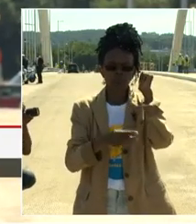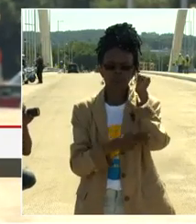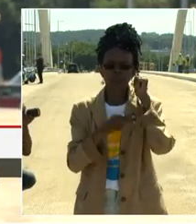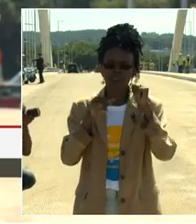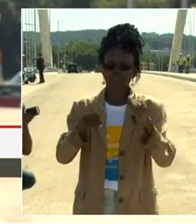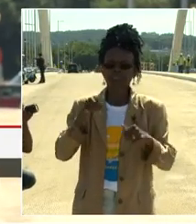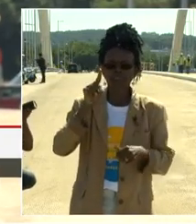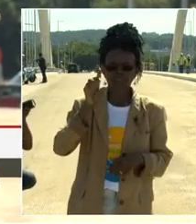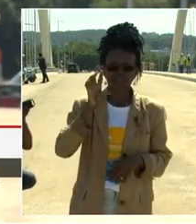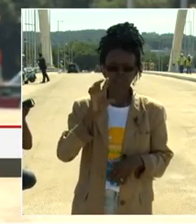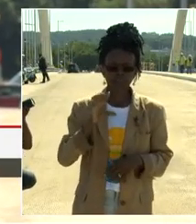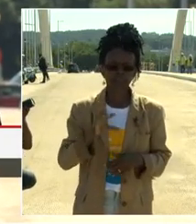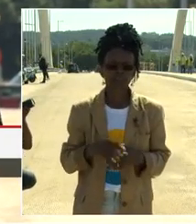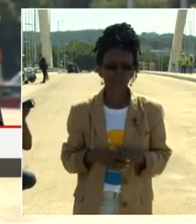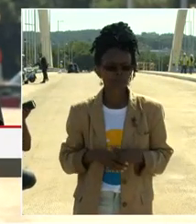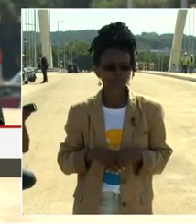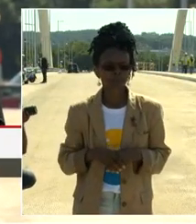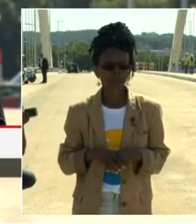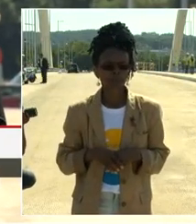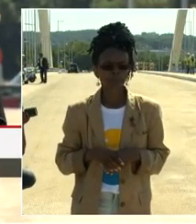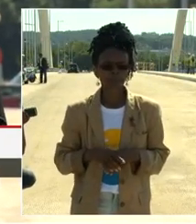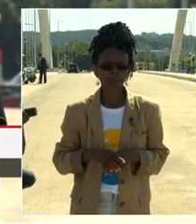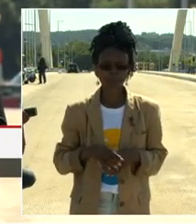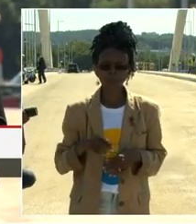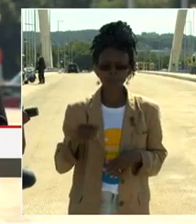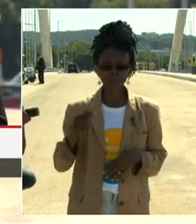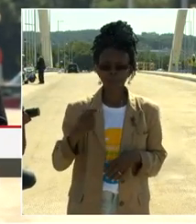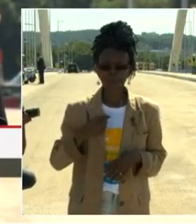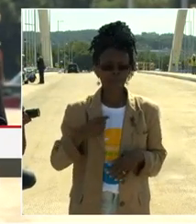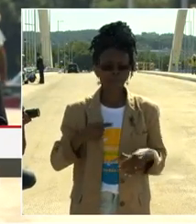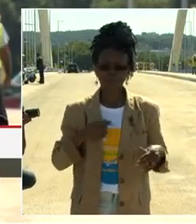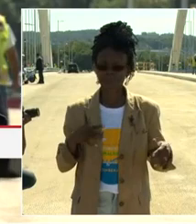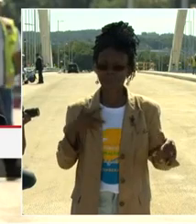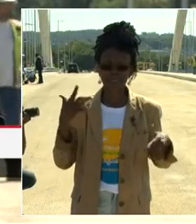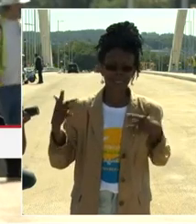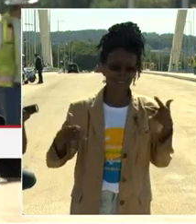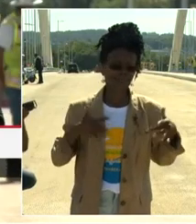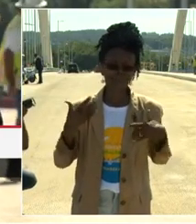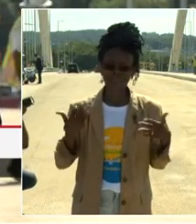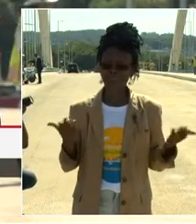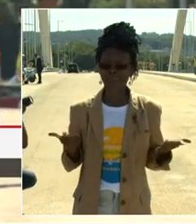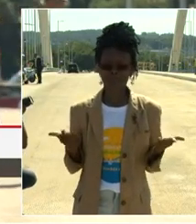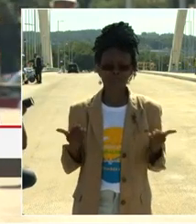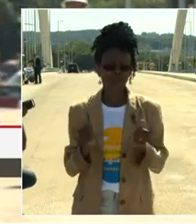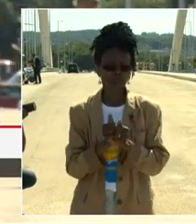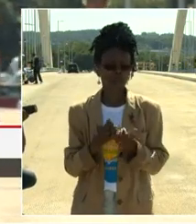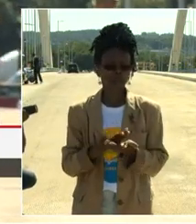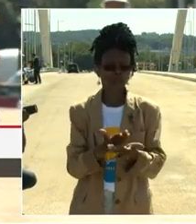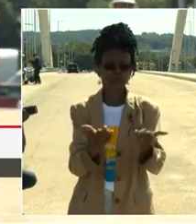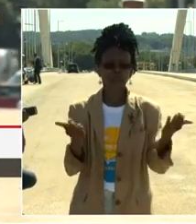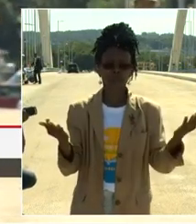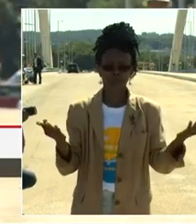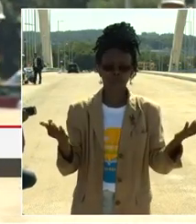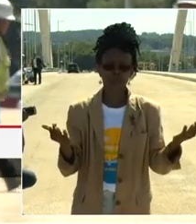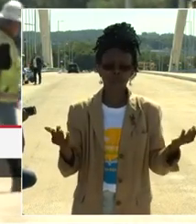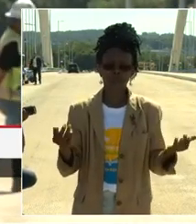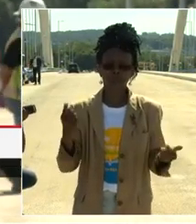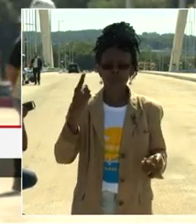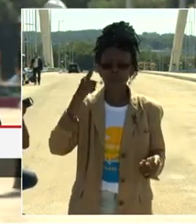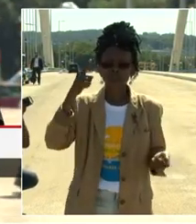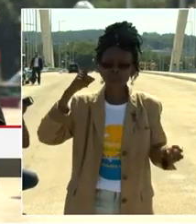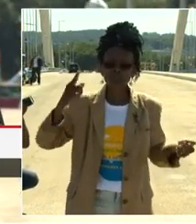capital. I am very pleased to be here with all of you to celebrate